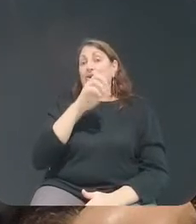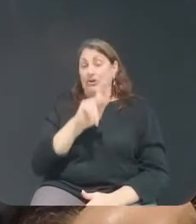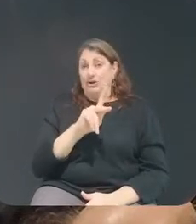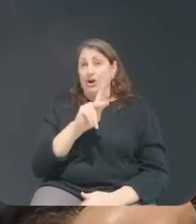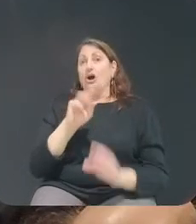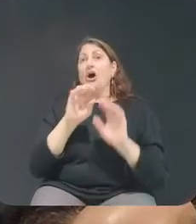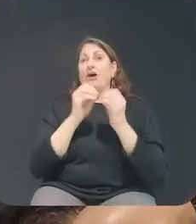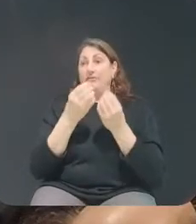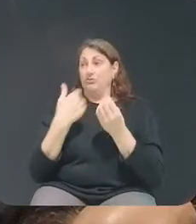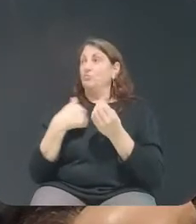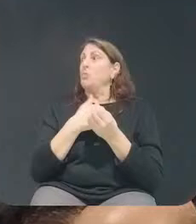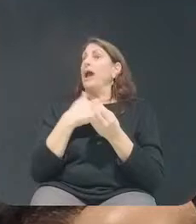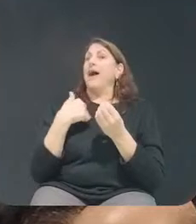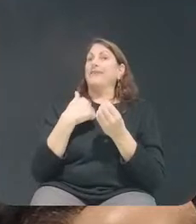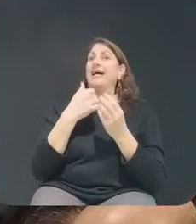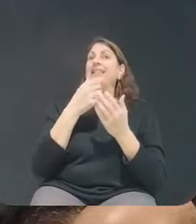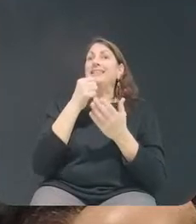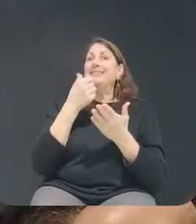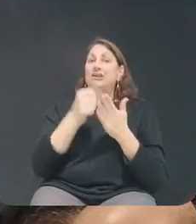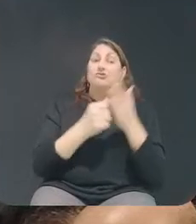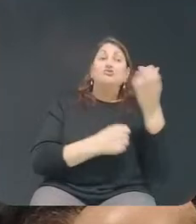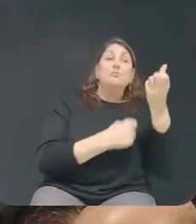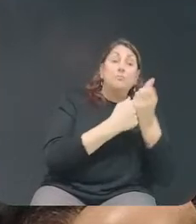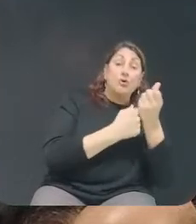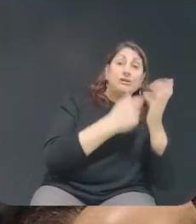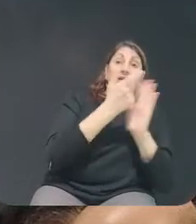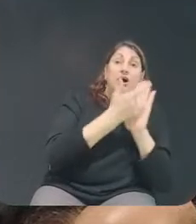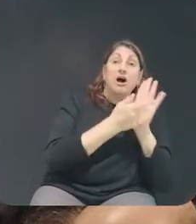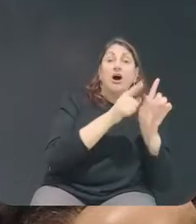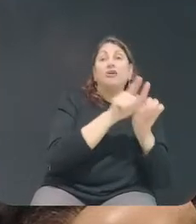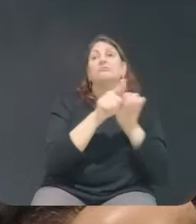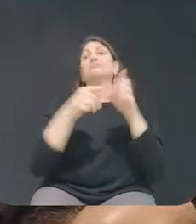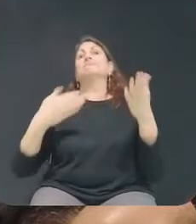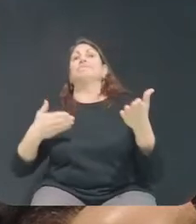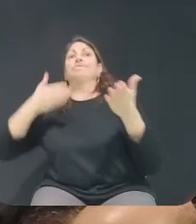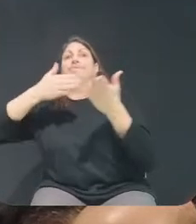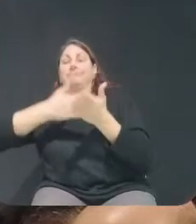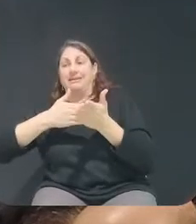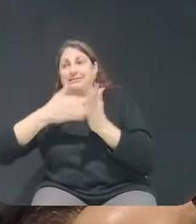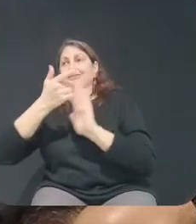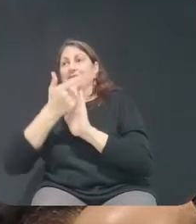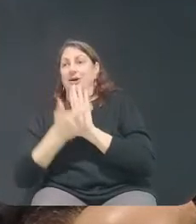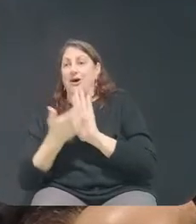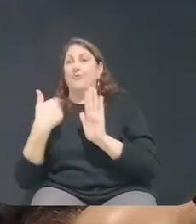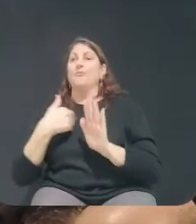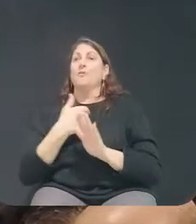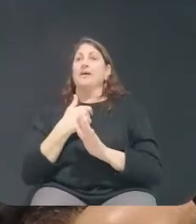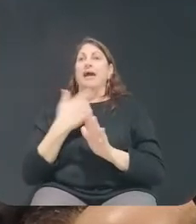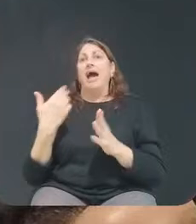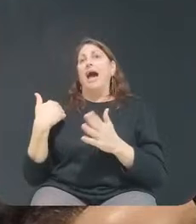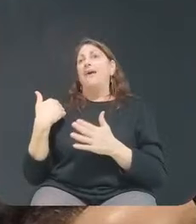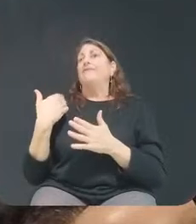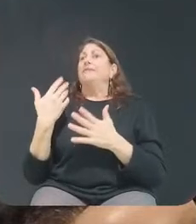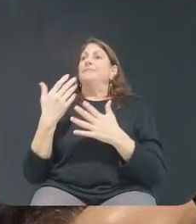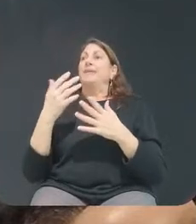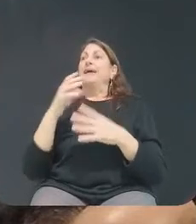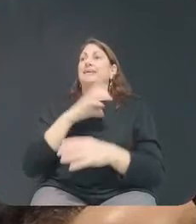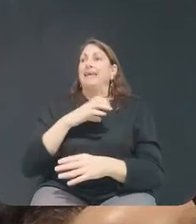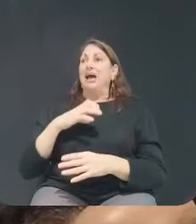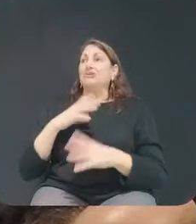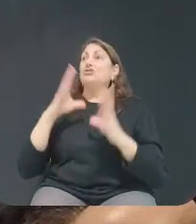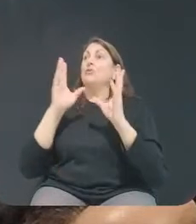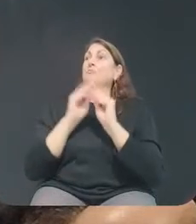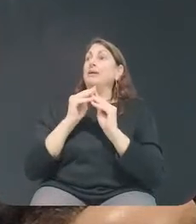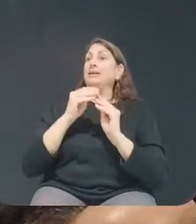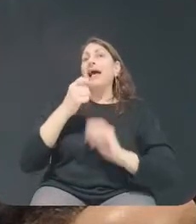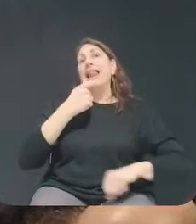the law. The archives also has audio recordings of public comment from hearings and council committee meetings. This